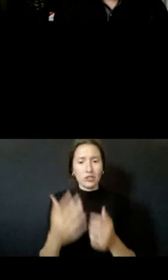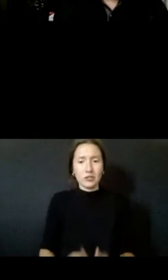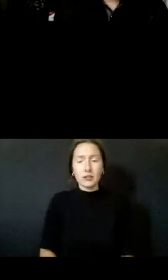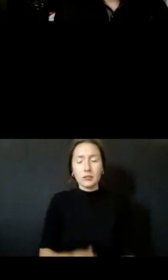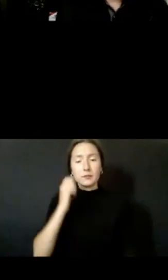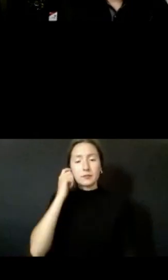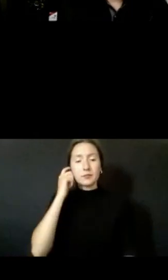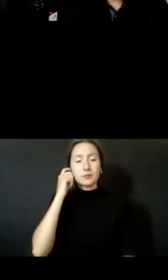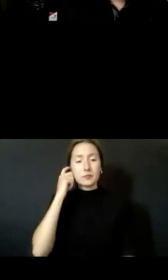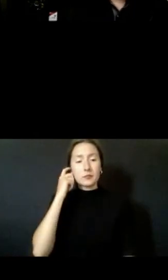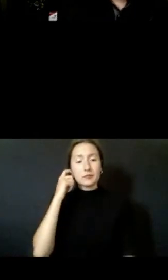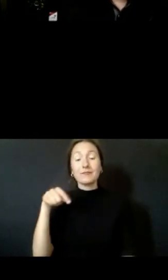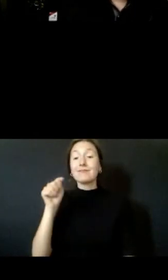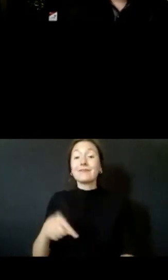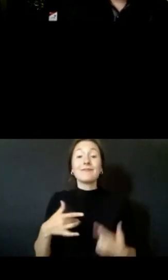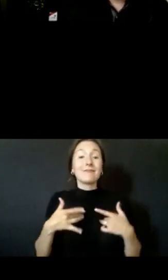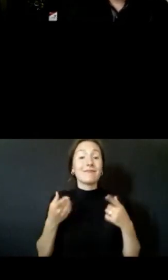I